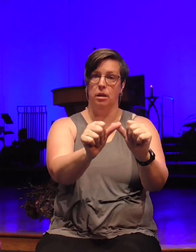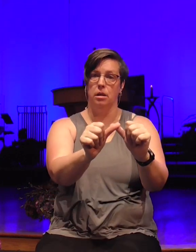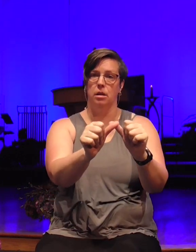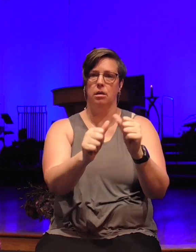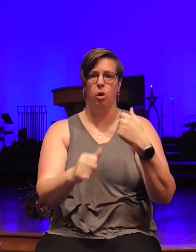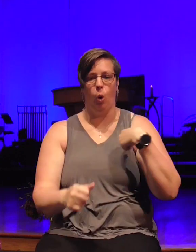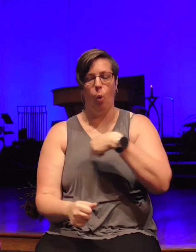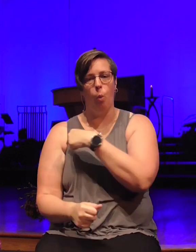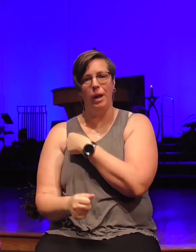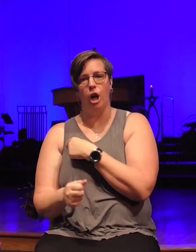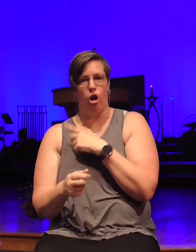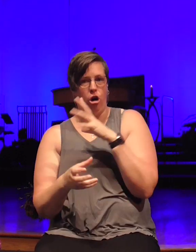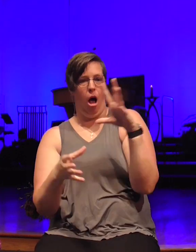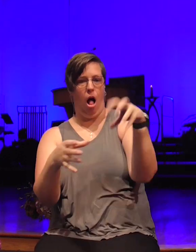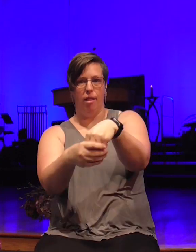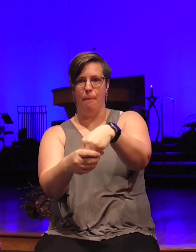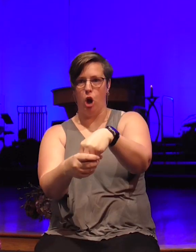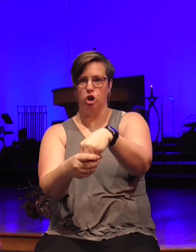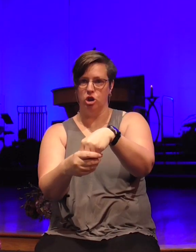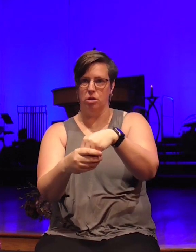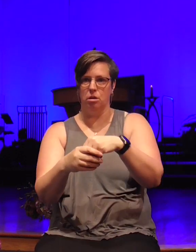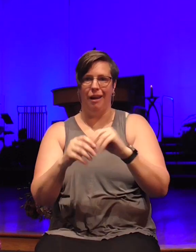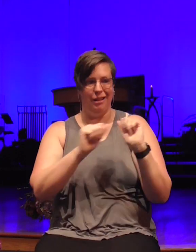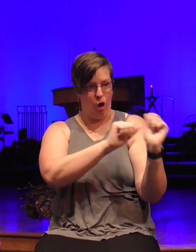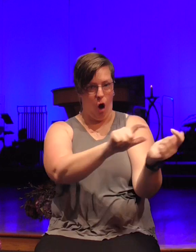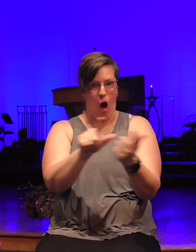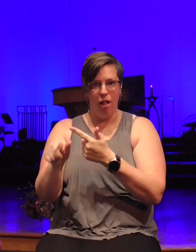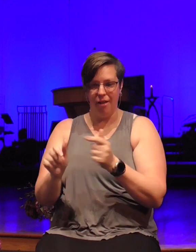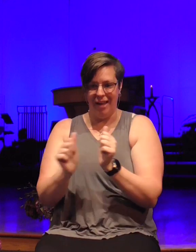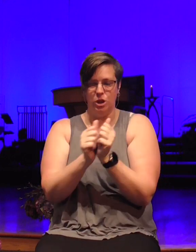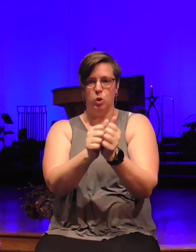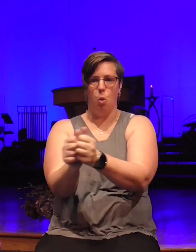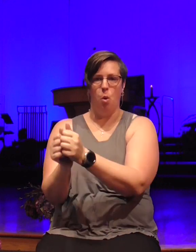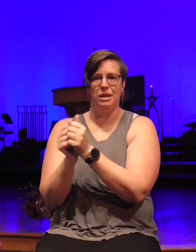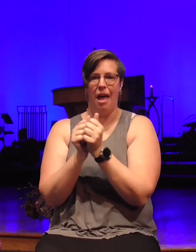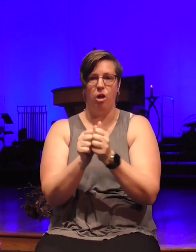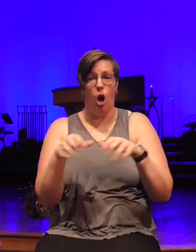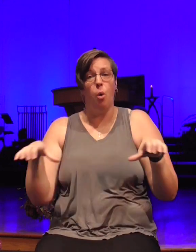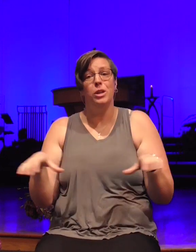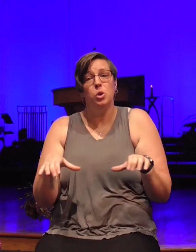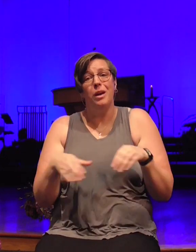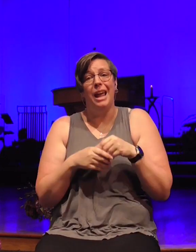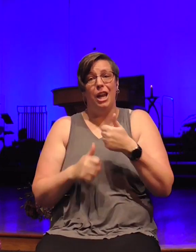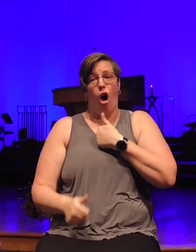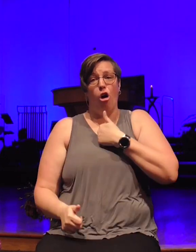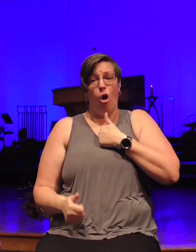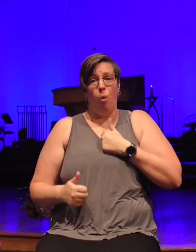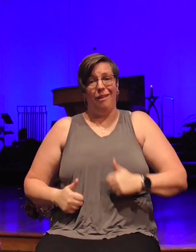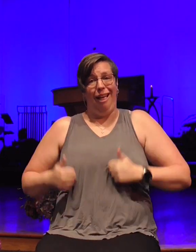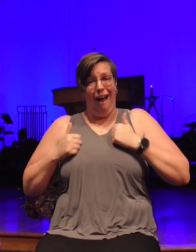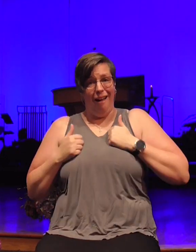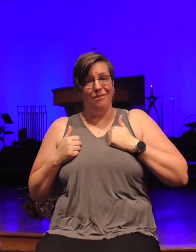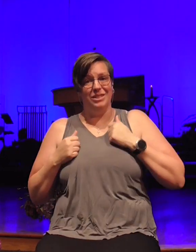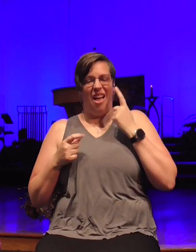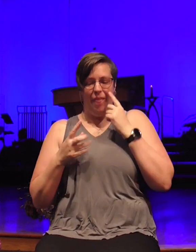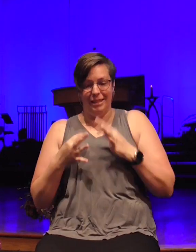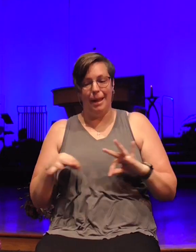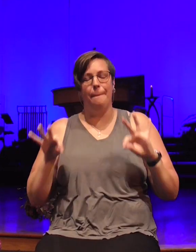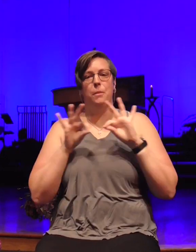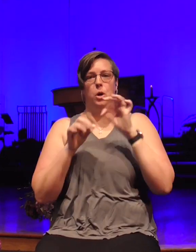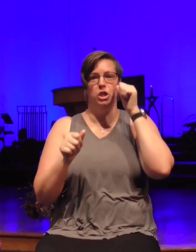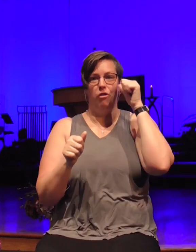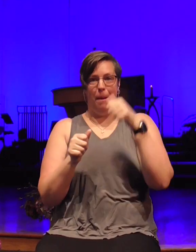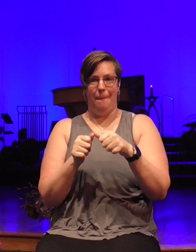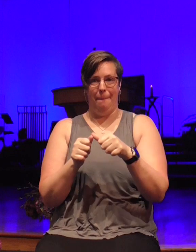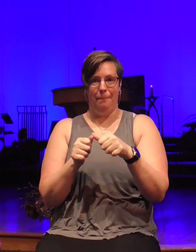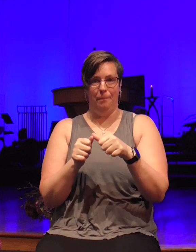all a part of it. It's all of us together. And we're doing this in our own lives too. And it's important to remember